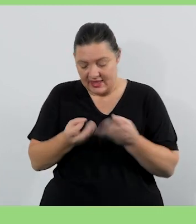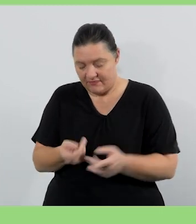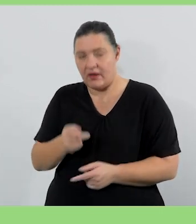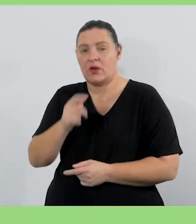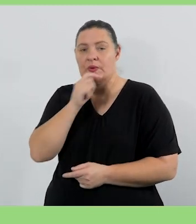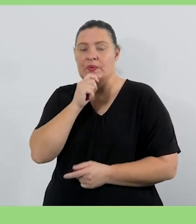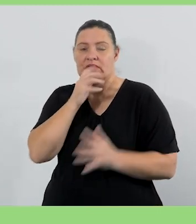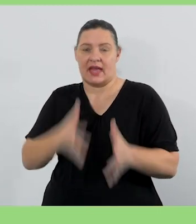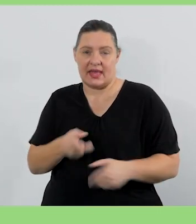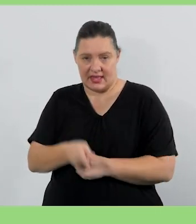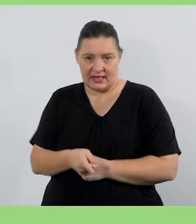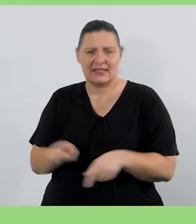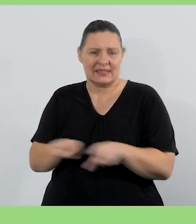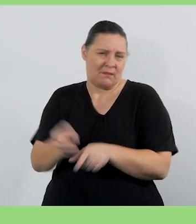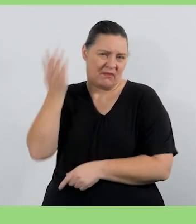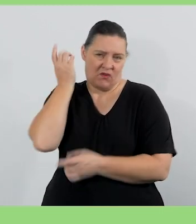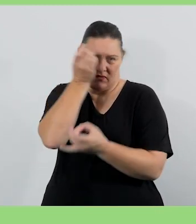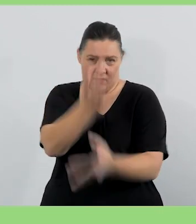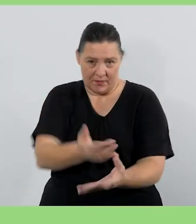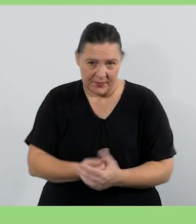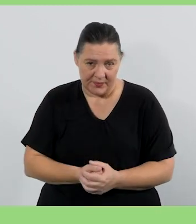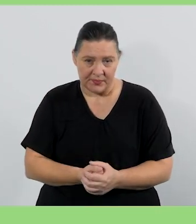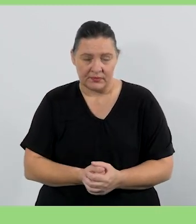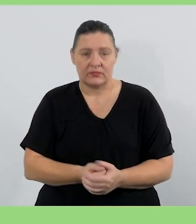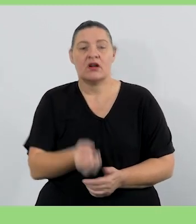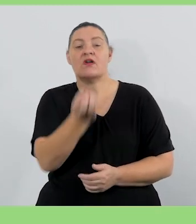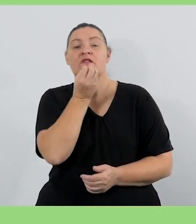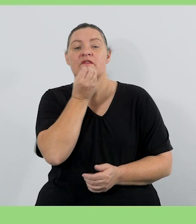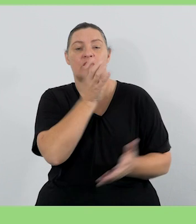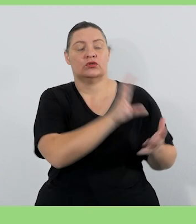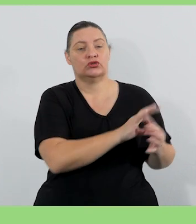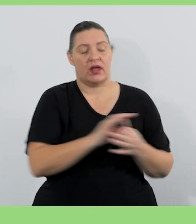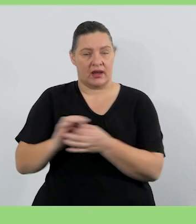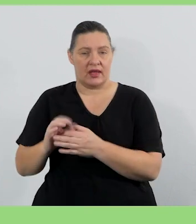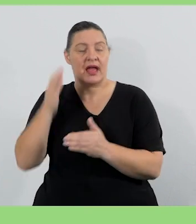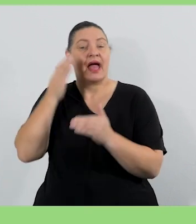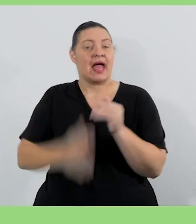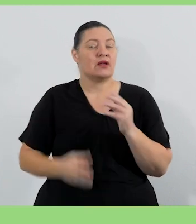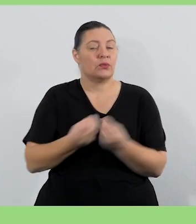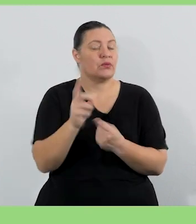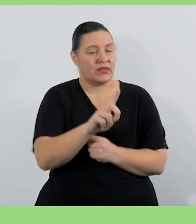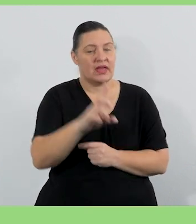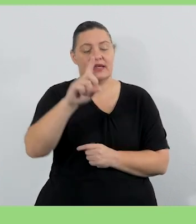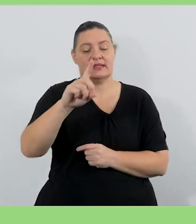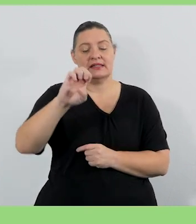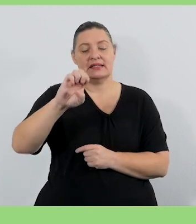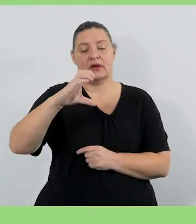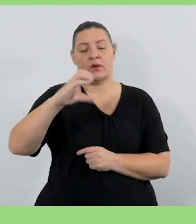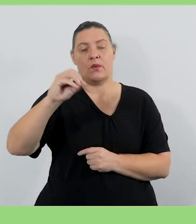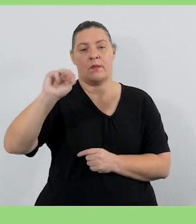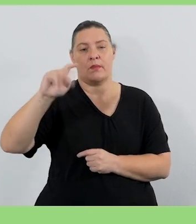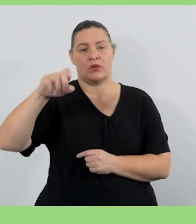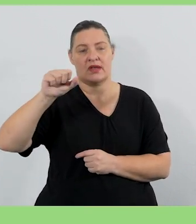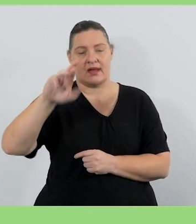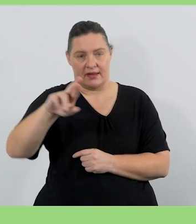to consumers, just like I have mentioned. So a food chain will then end with